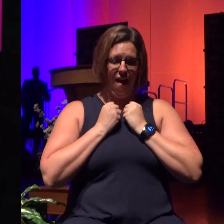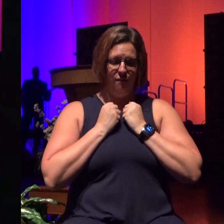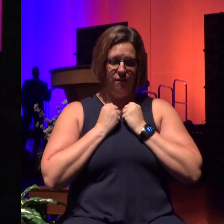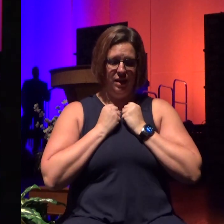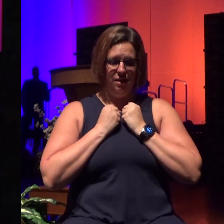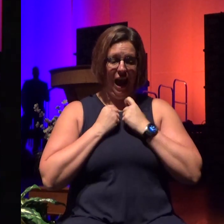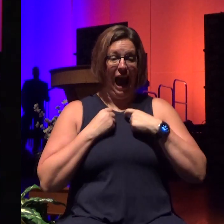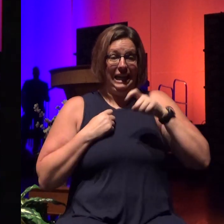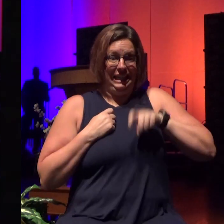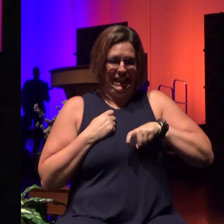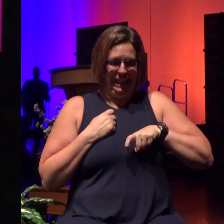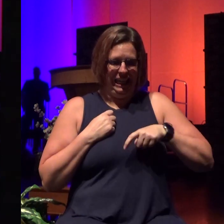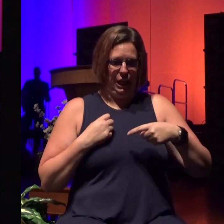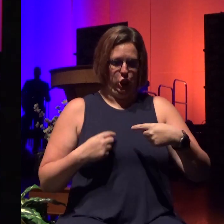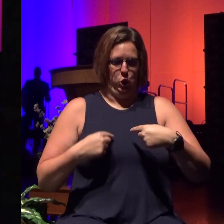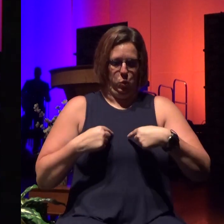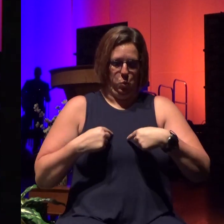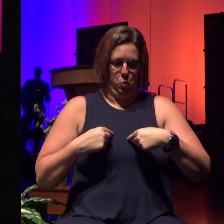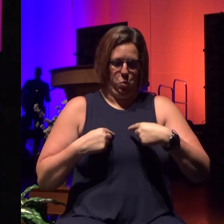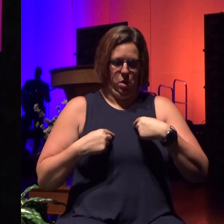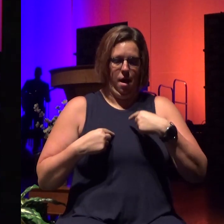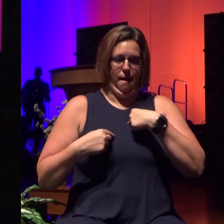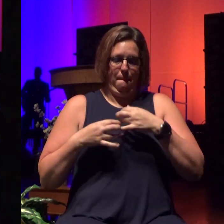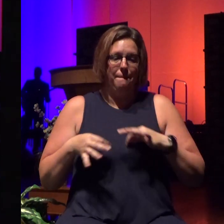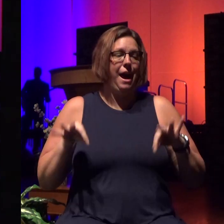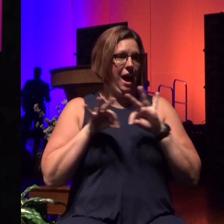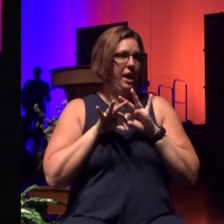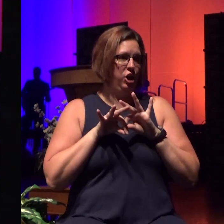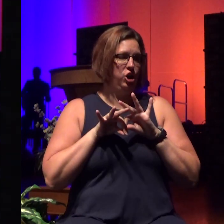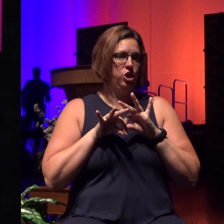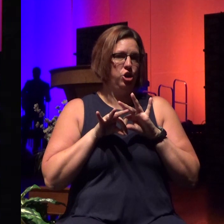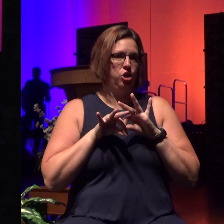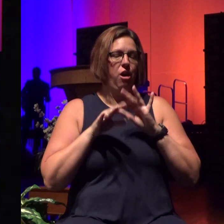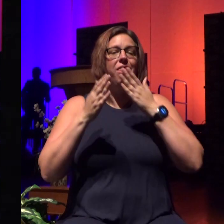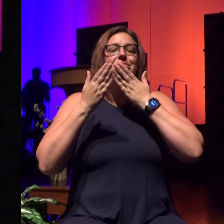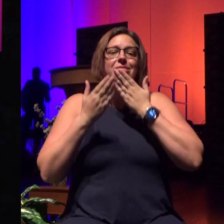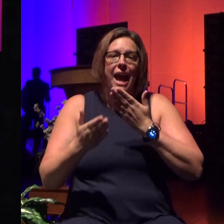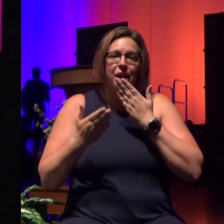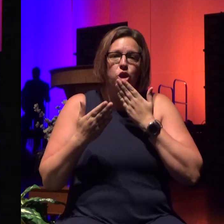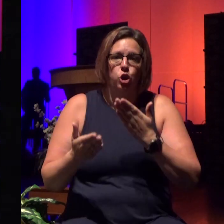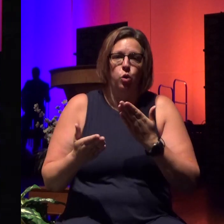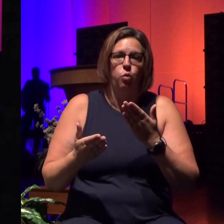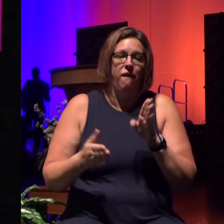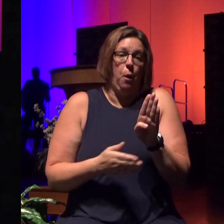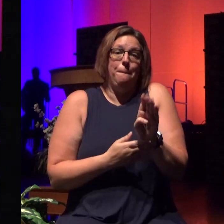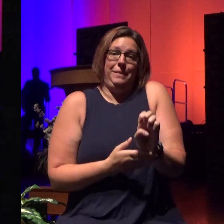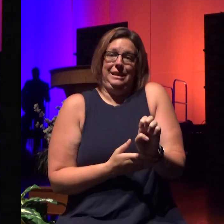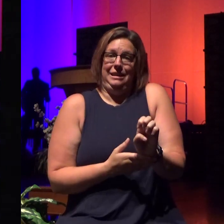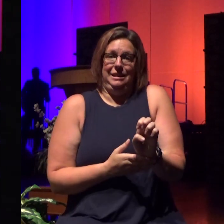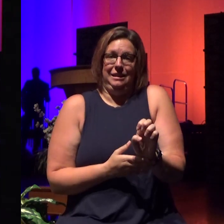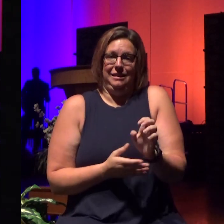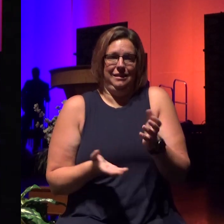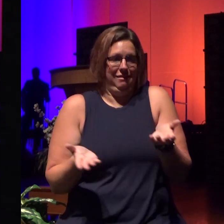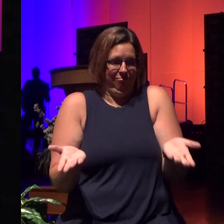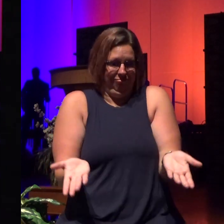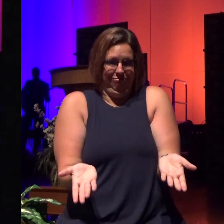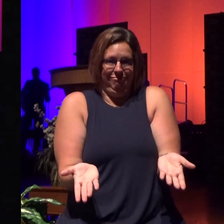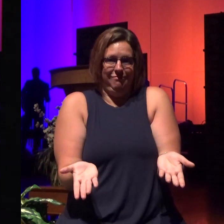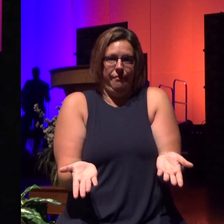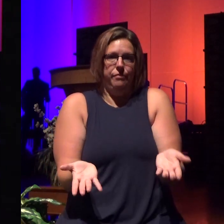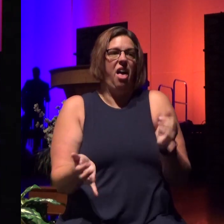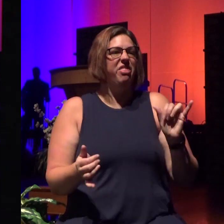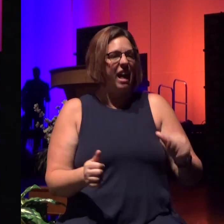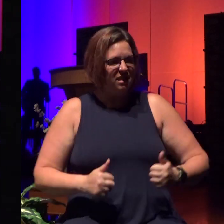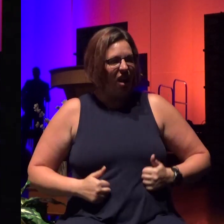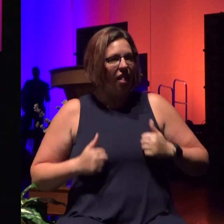you. You matter. Thank you for being. This is life's constant